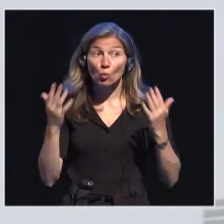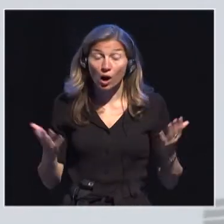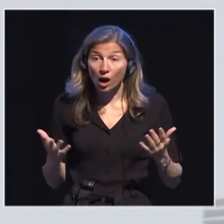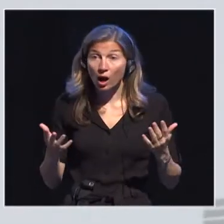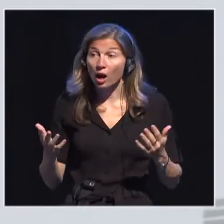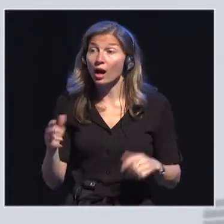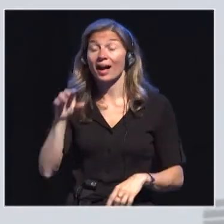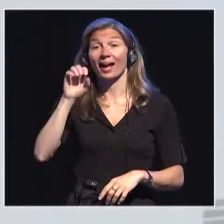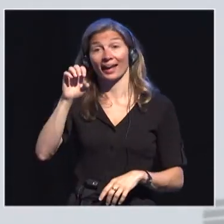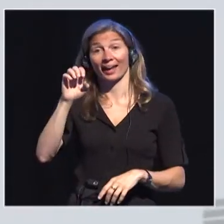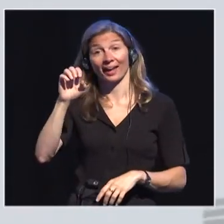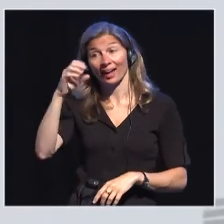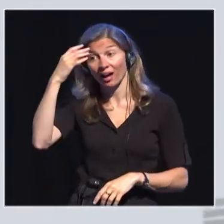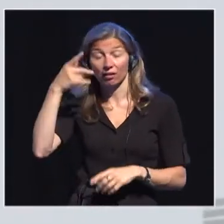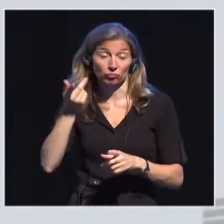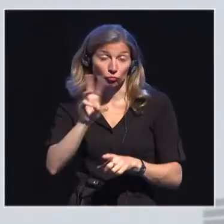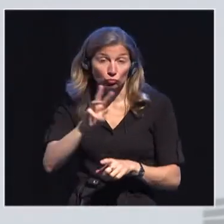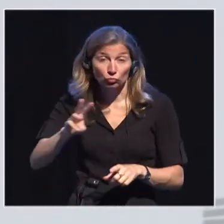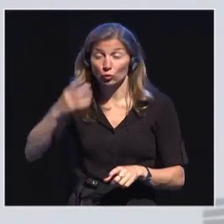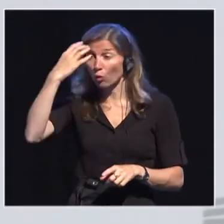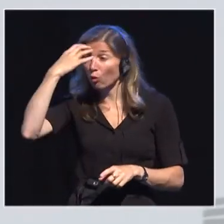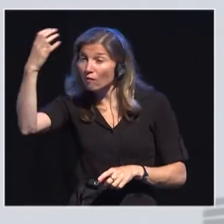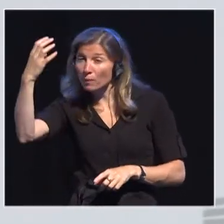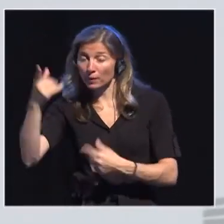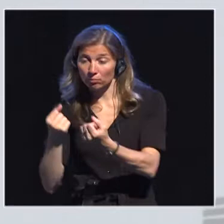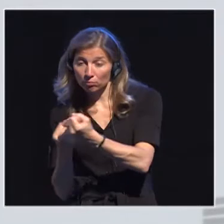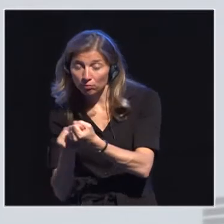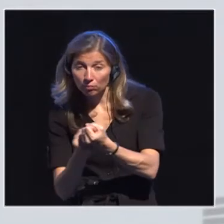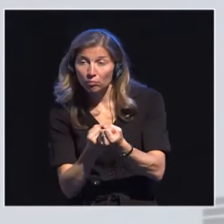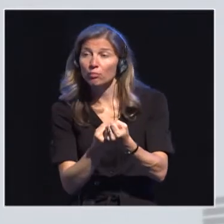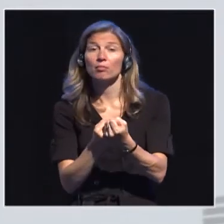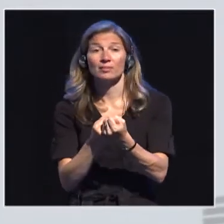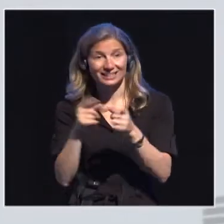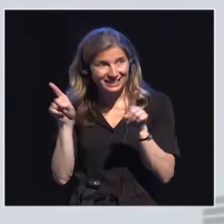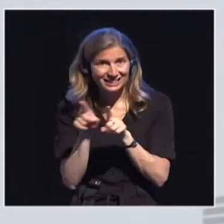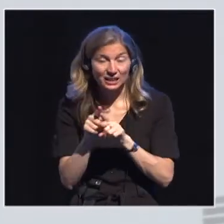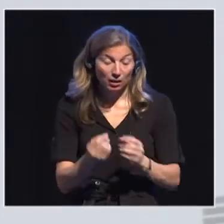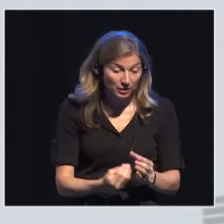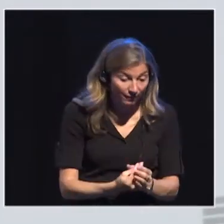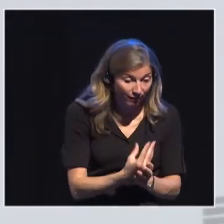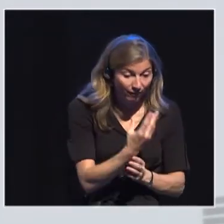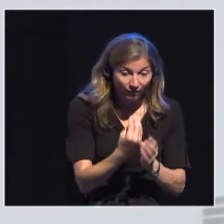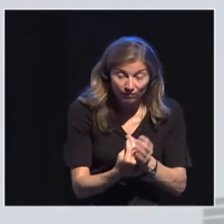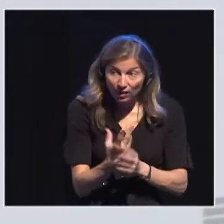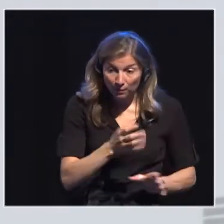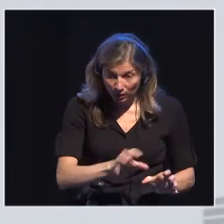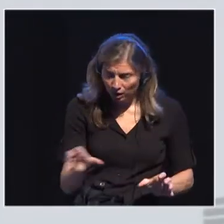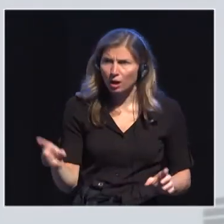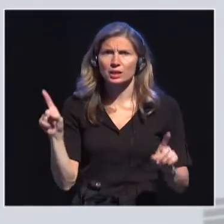governmental solutions, they were really beneficial also in developing countries. I just